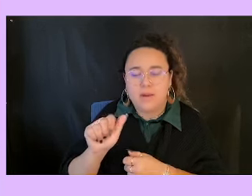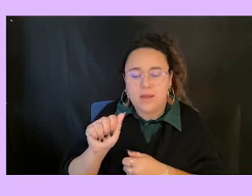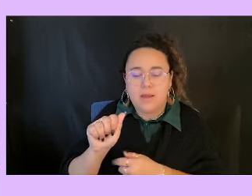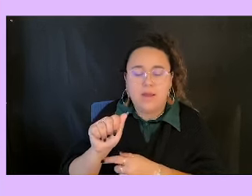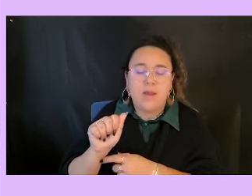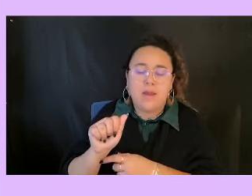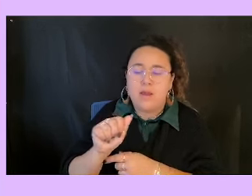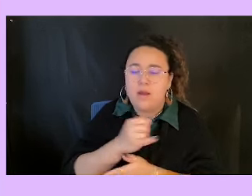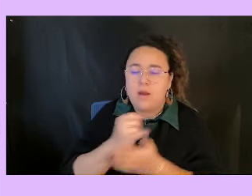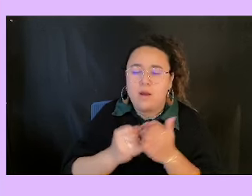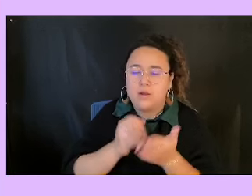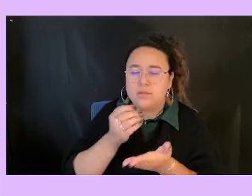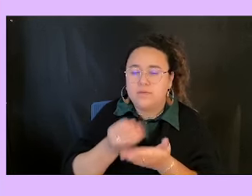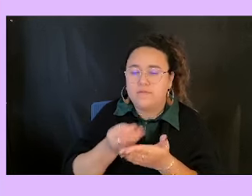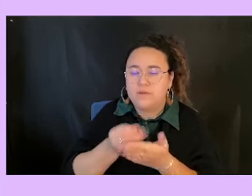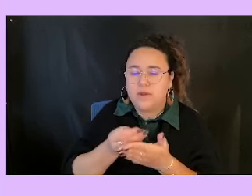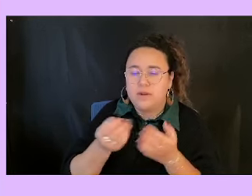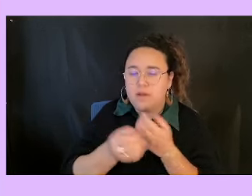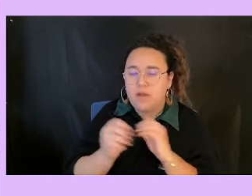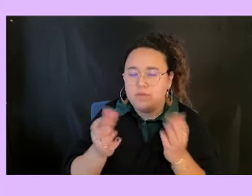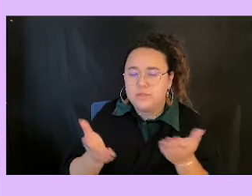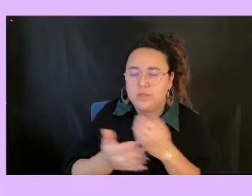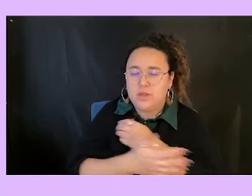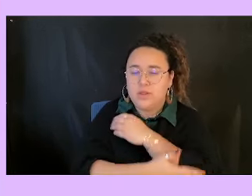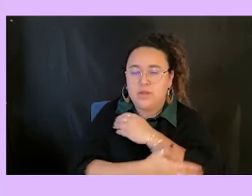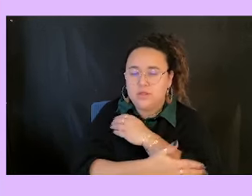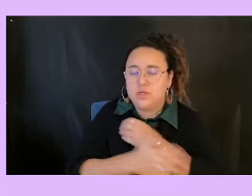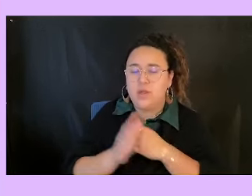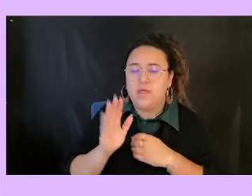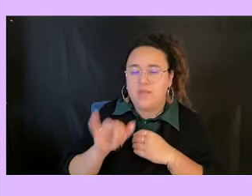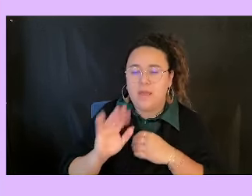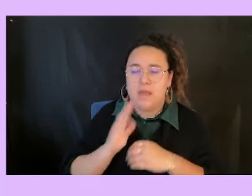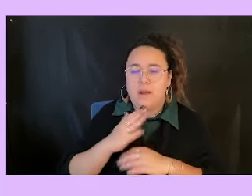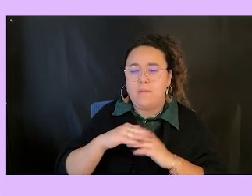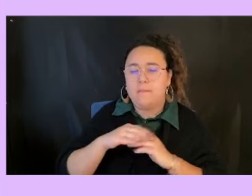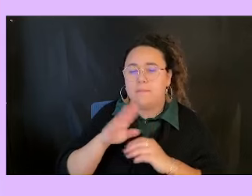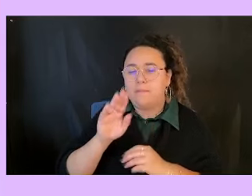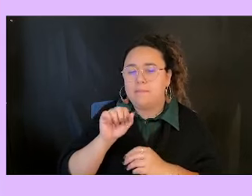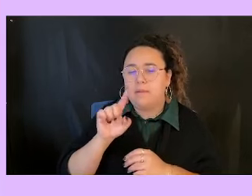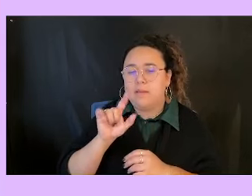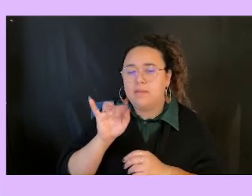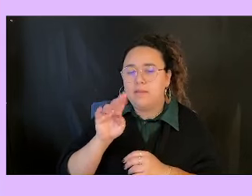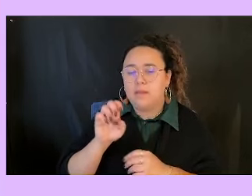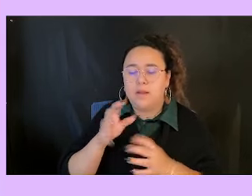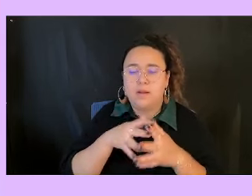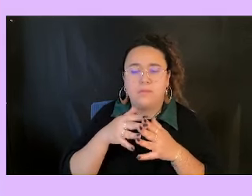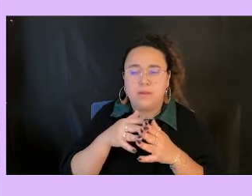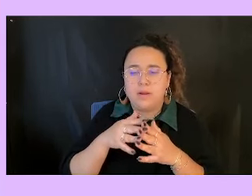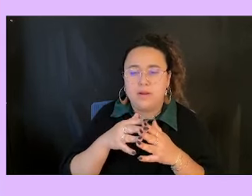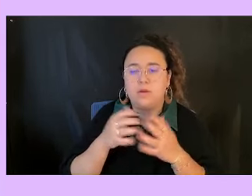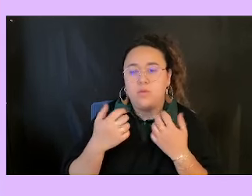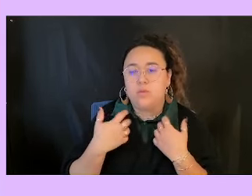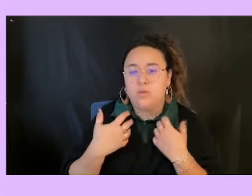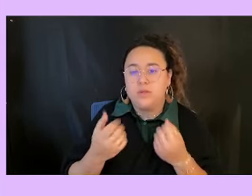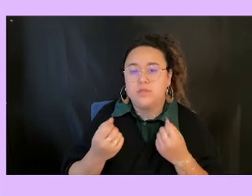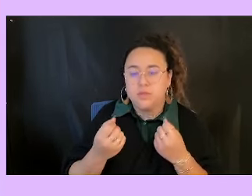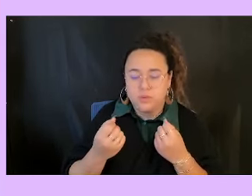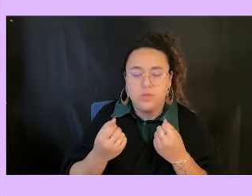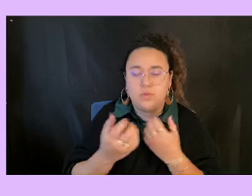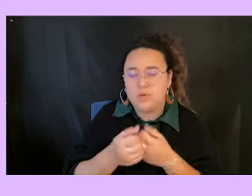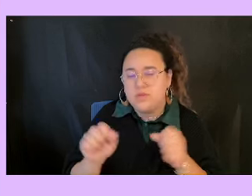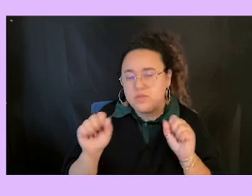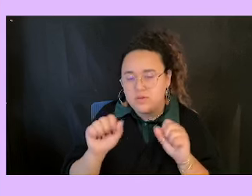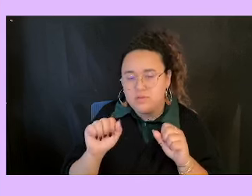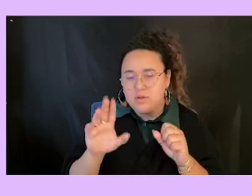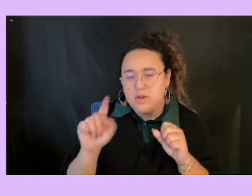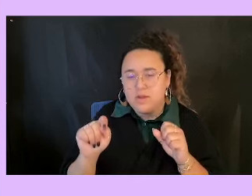our baseline. Things like the American Rescue Plan Act really changed that and gave us a chance to feel what it feels like to have things be